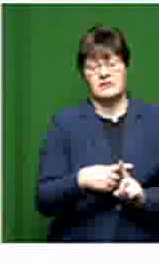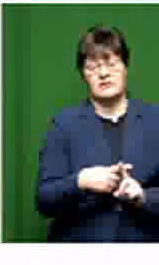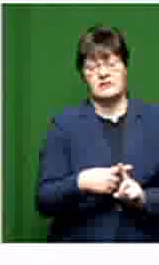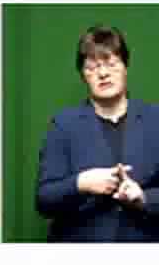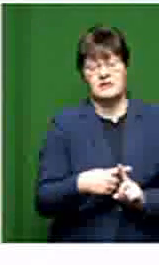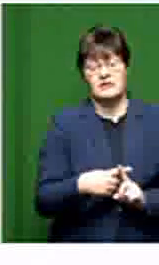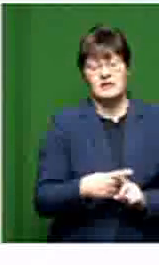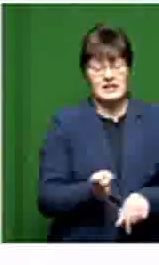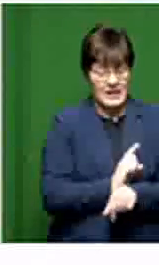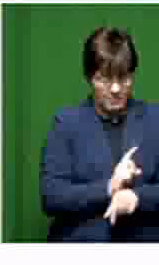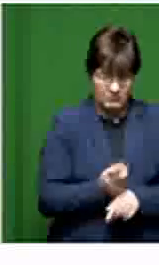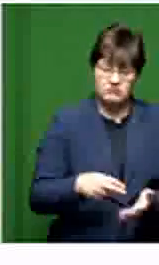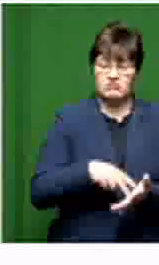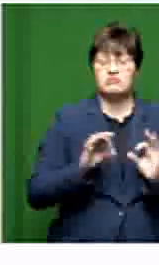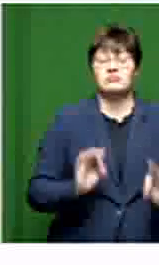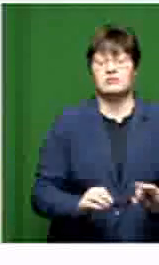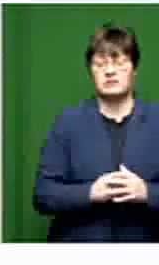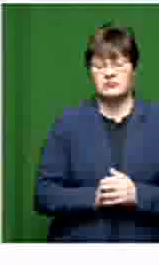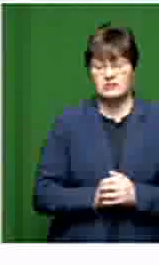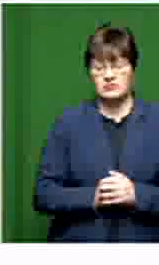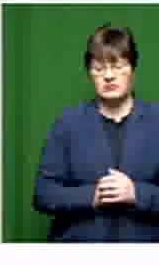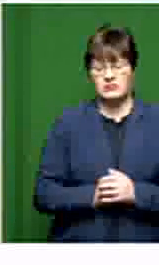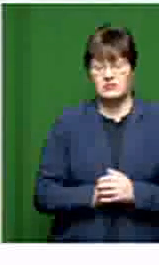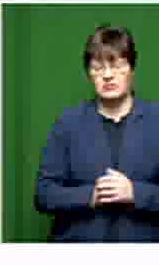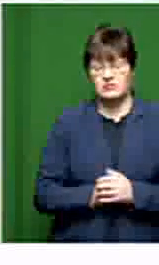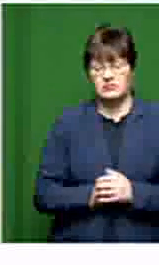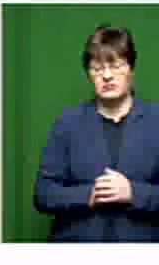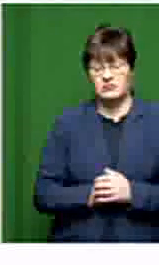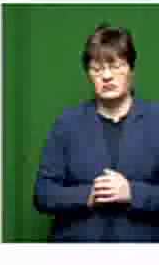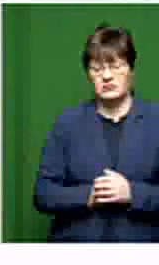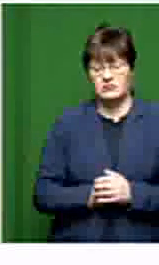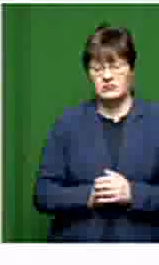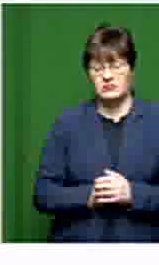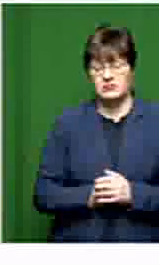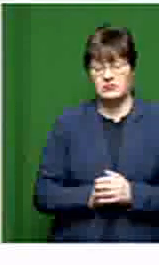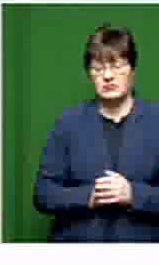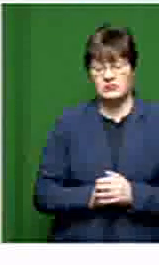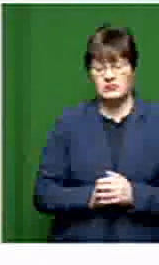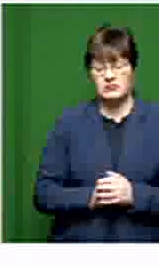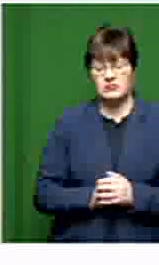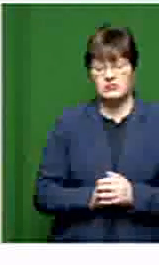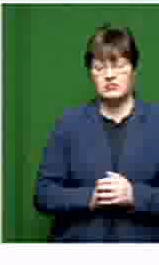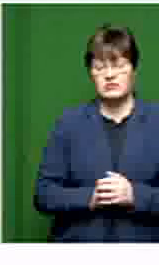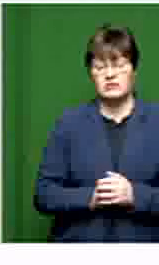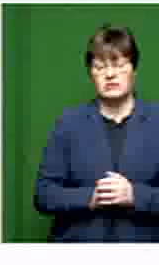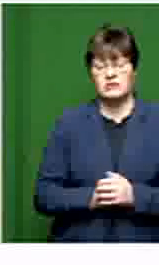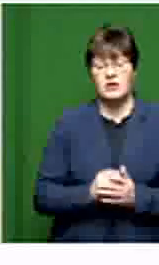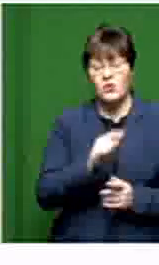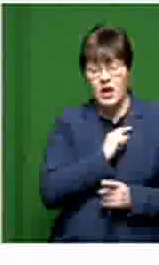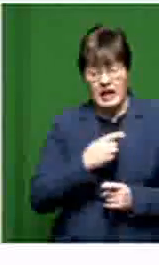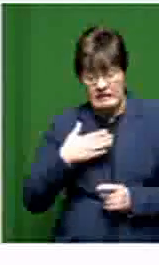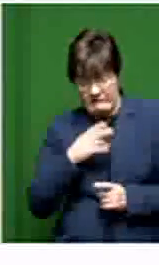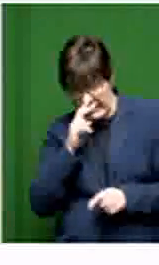stance in this period. We've really had to work at remaining in the